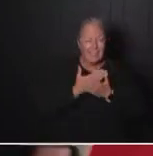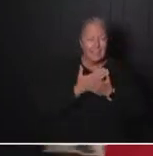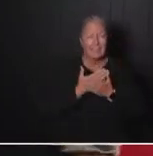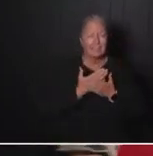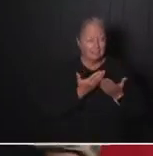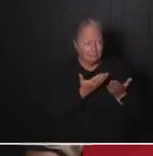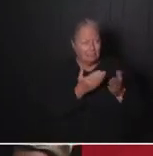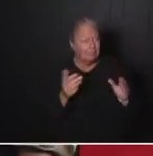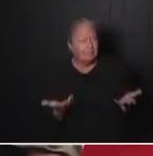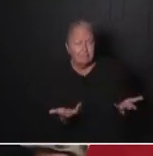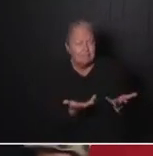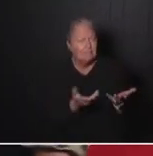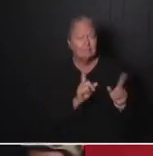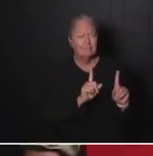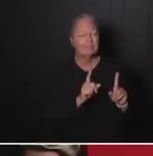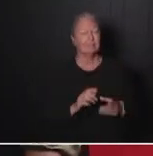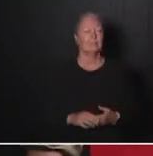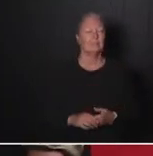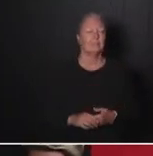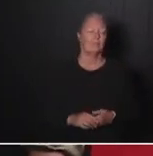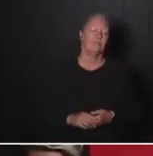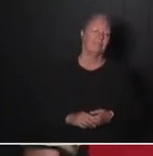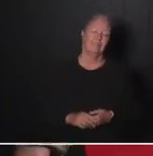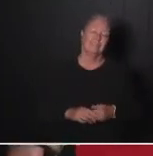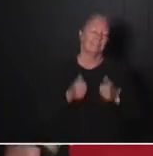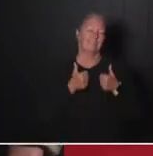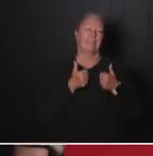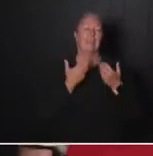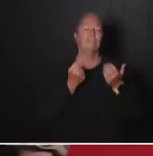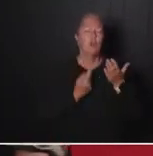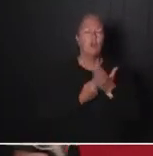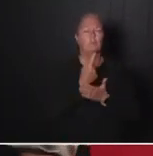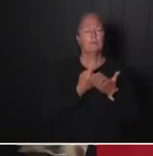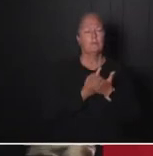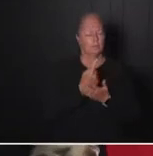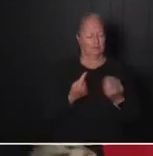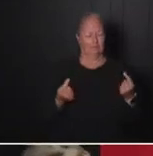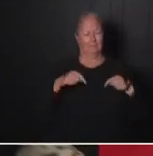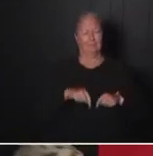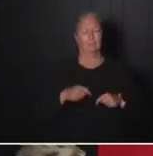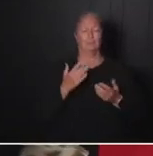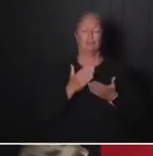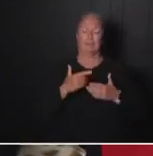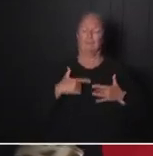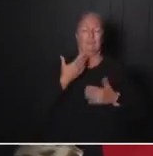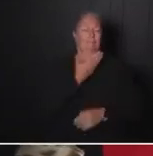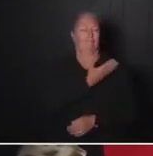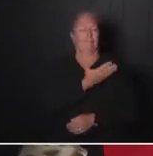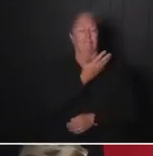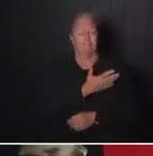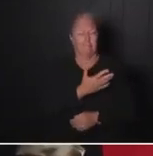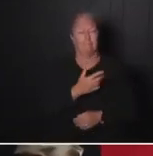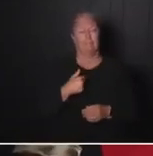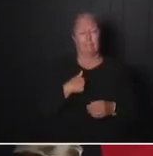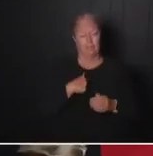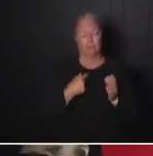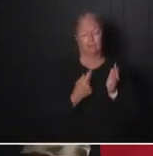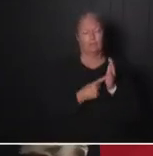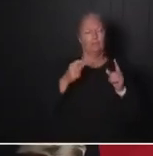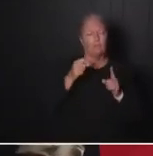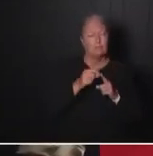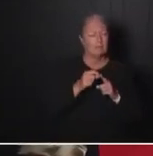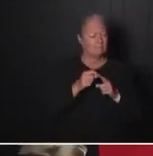are you going? It was great, and having the opportunity to do this is such an honour, to represent people